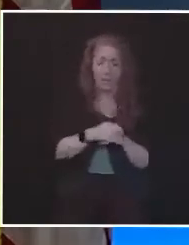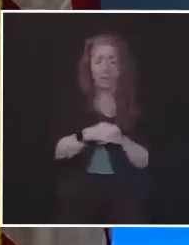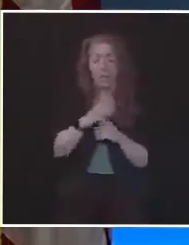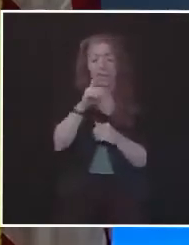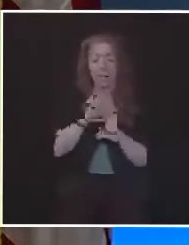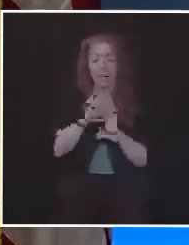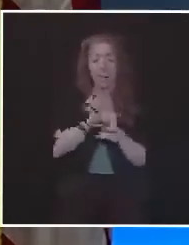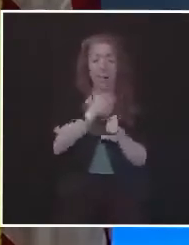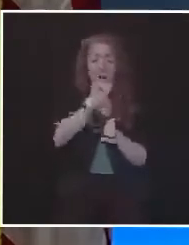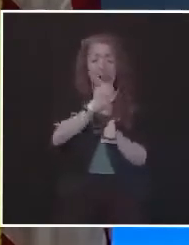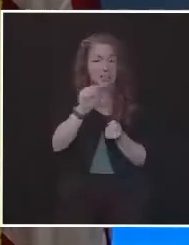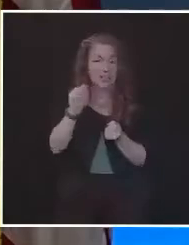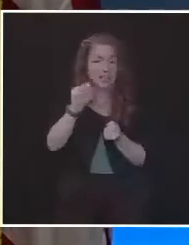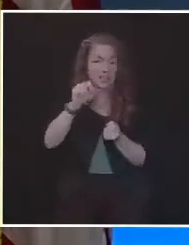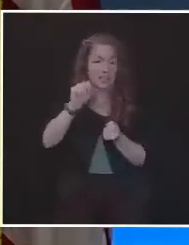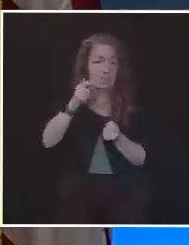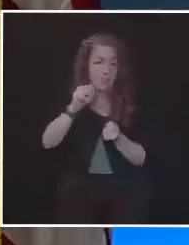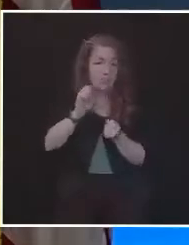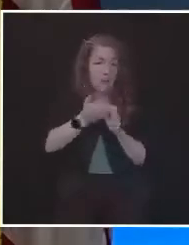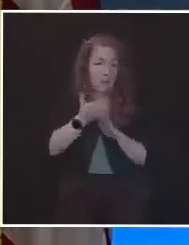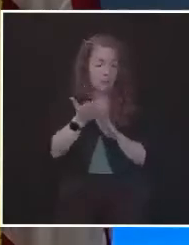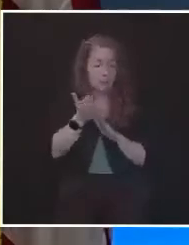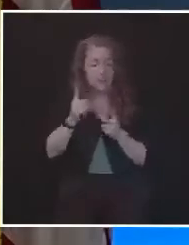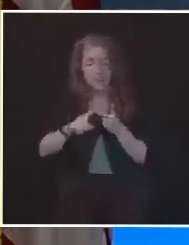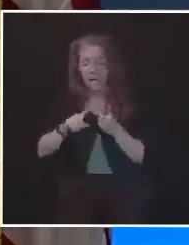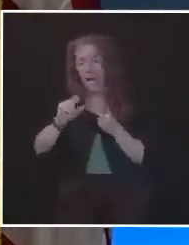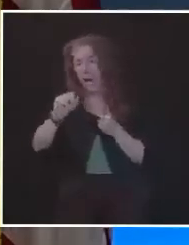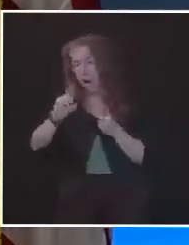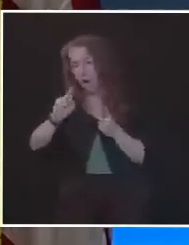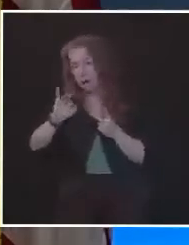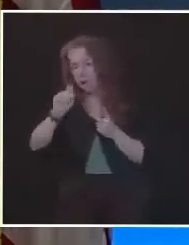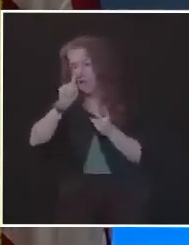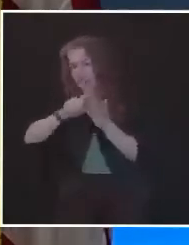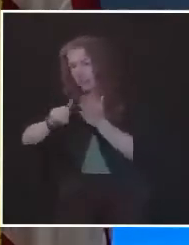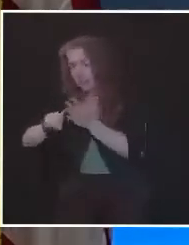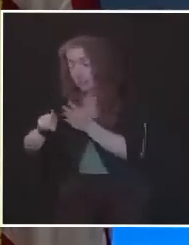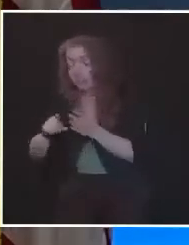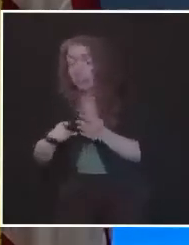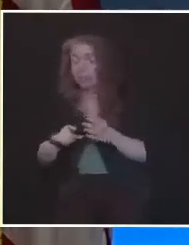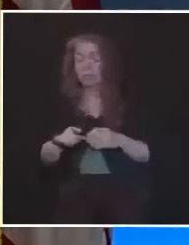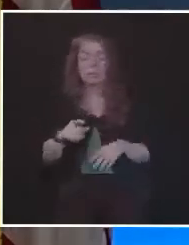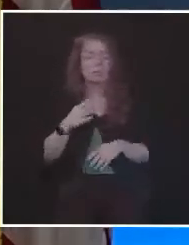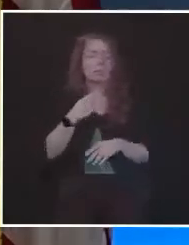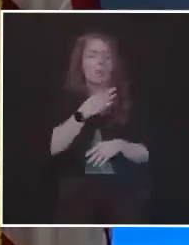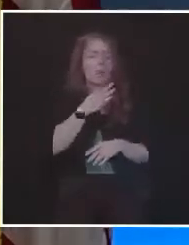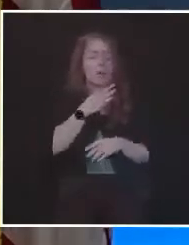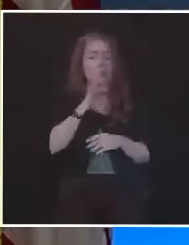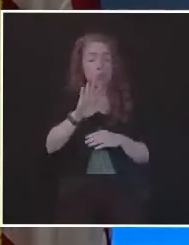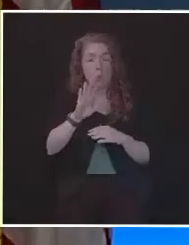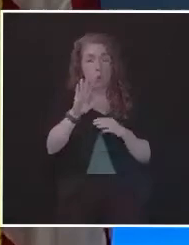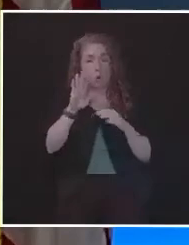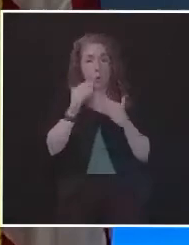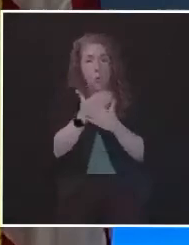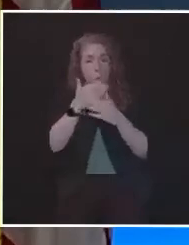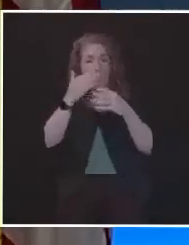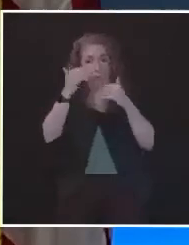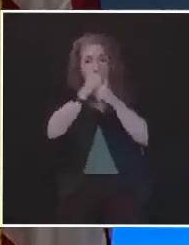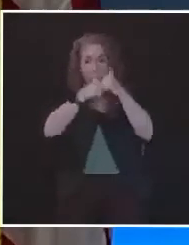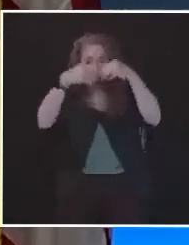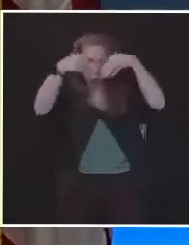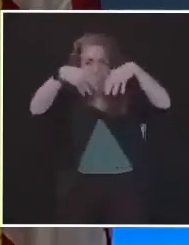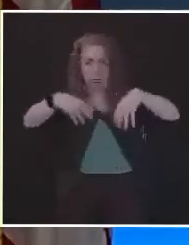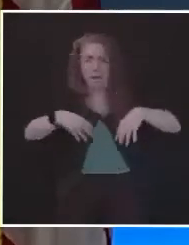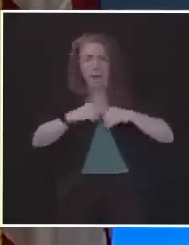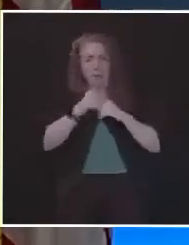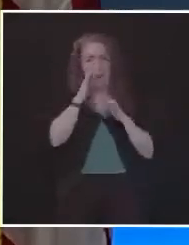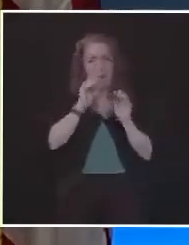Ops and Artemis exploration missions. How will this reorg clarify the hierarchy and integration of EVA teams ranging